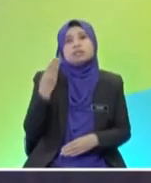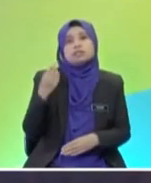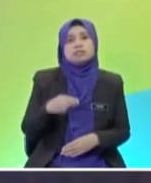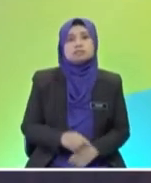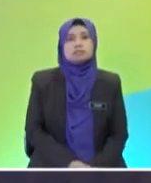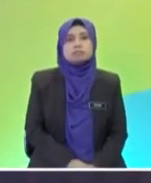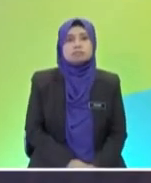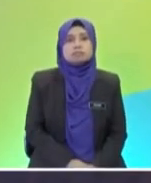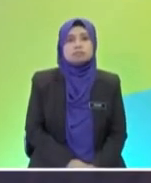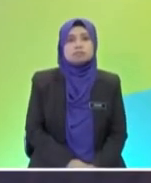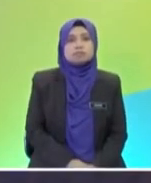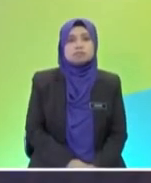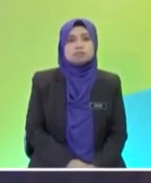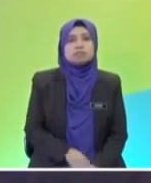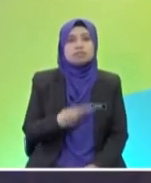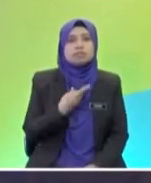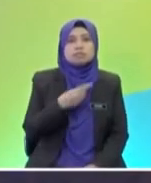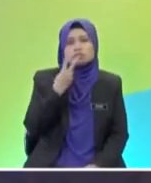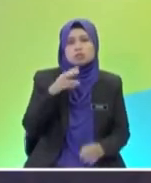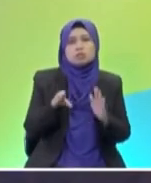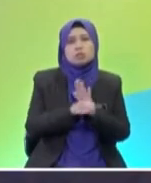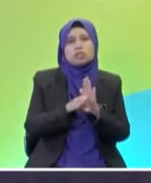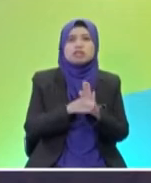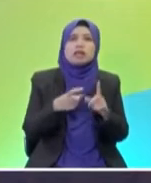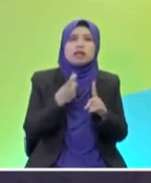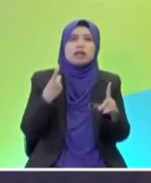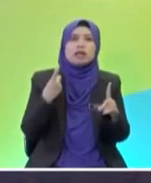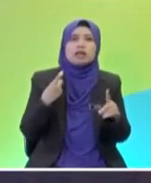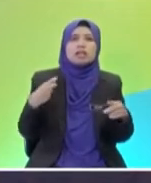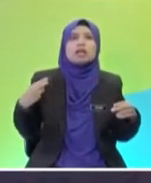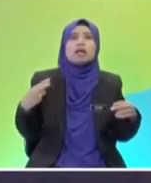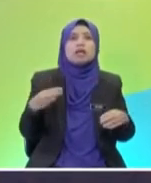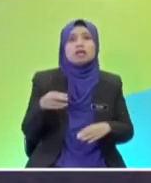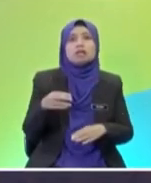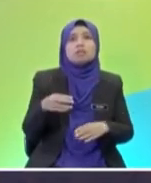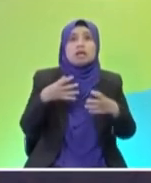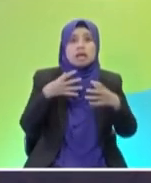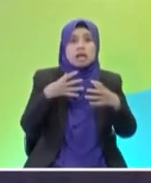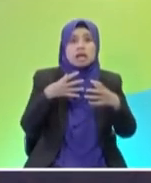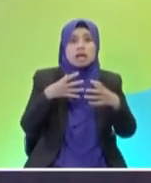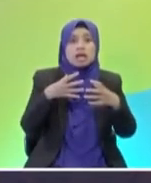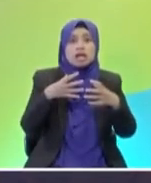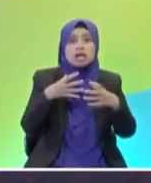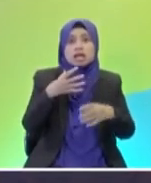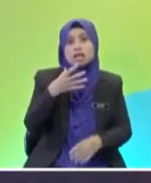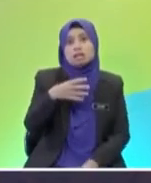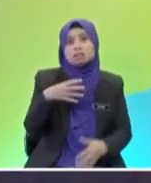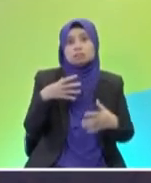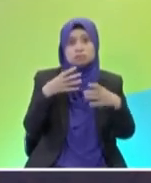like sometimes they take the bull, cow, or that's no problem. Okay. But don't take from that endangered species. We have few here. Yeah,